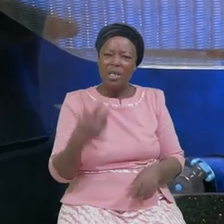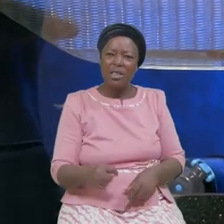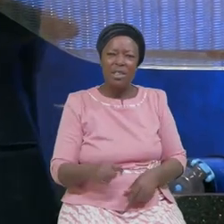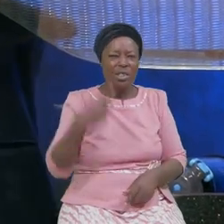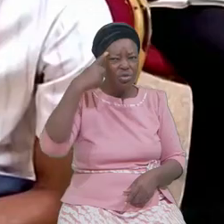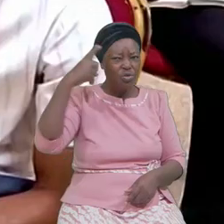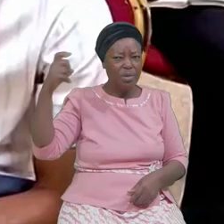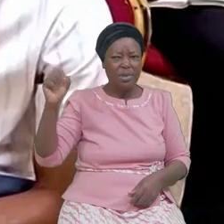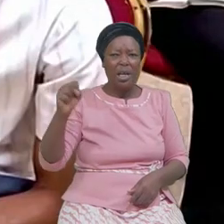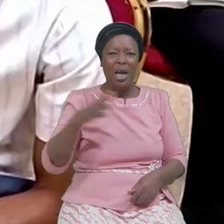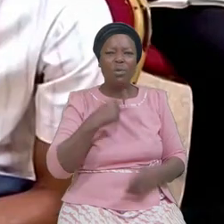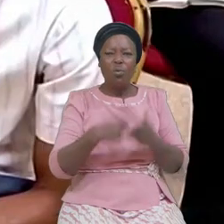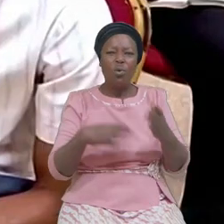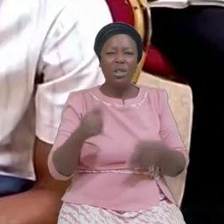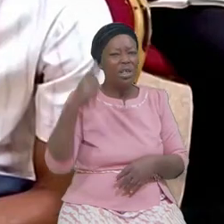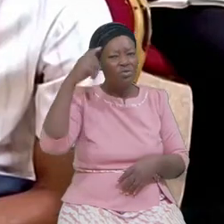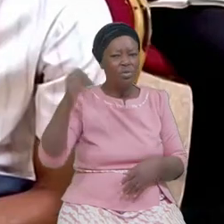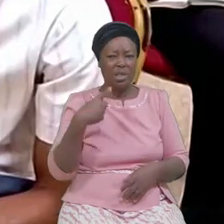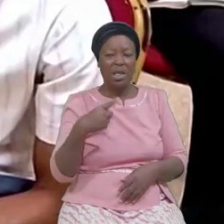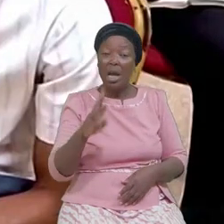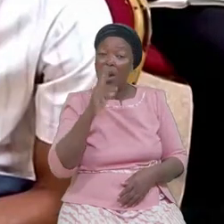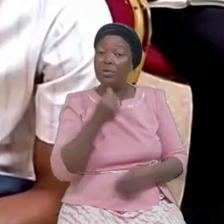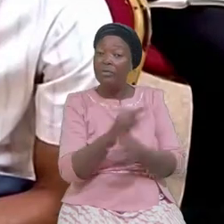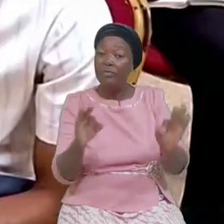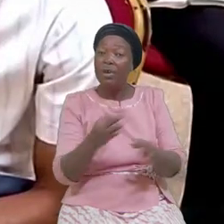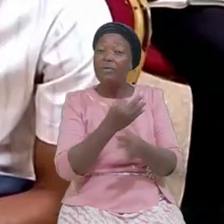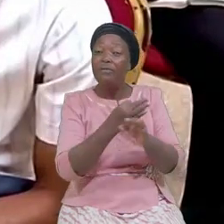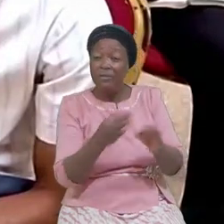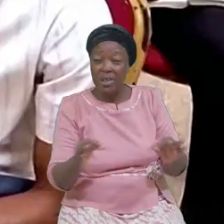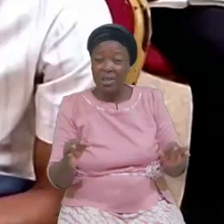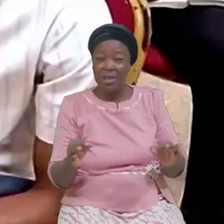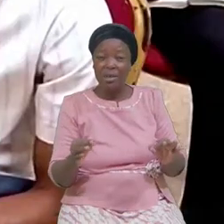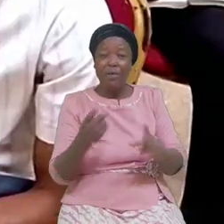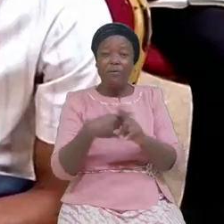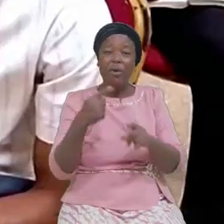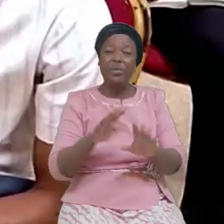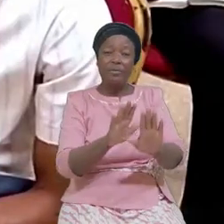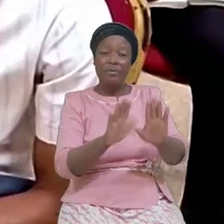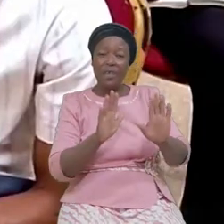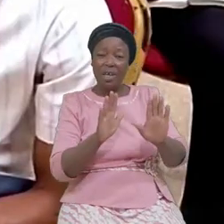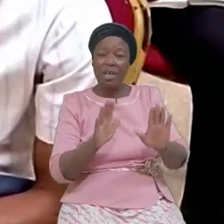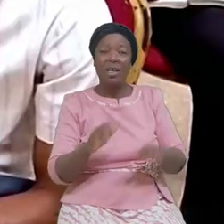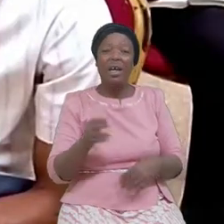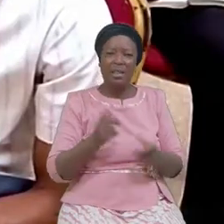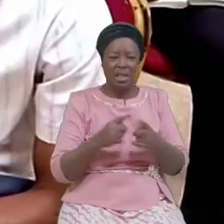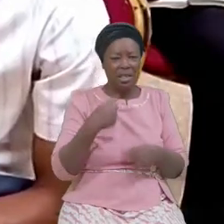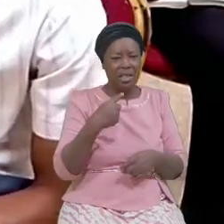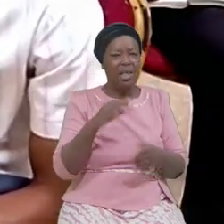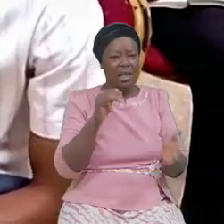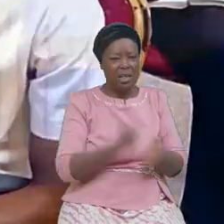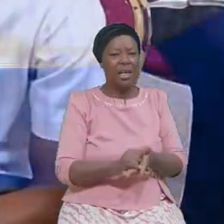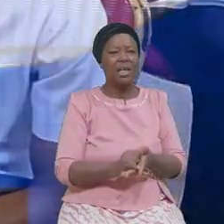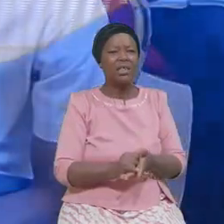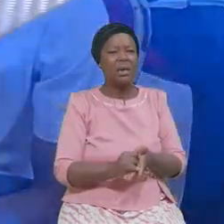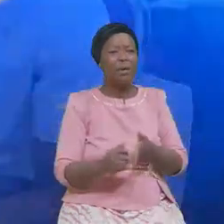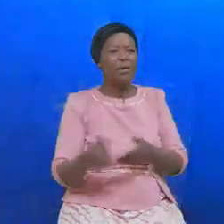the dreams say. Are you free? Free from the fear. It says that we might serve